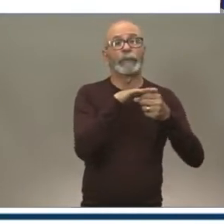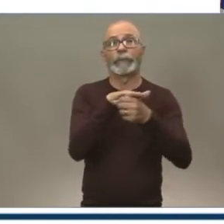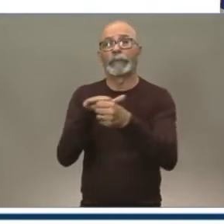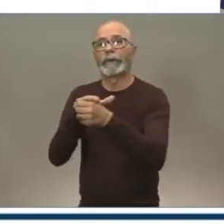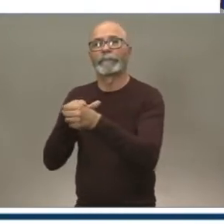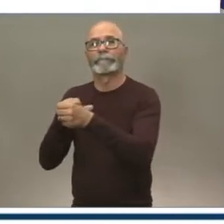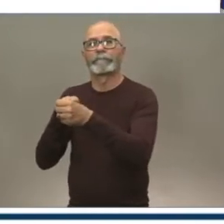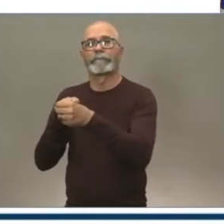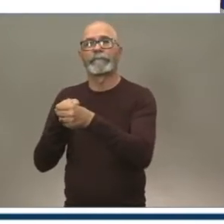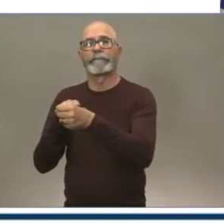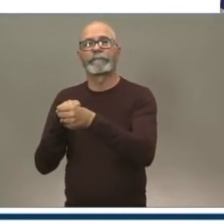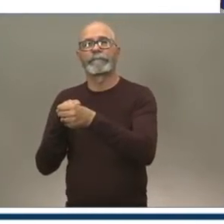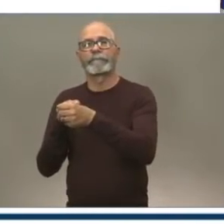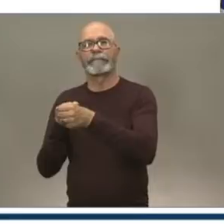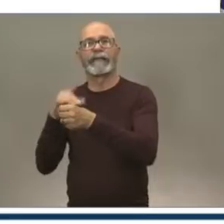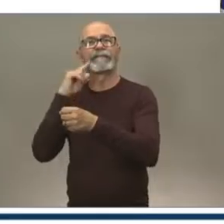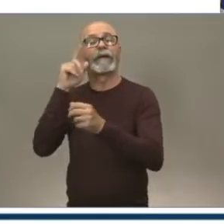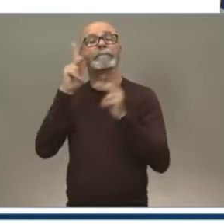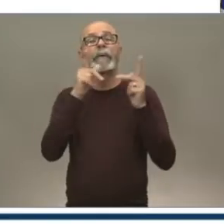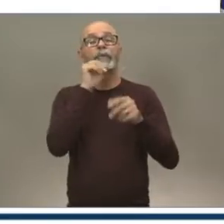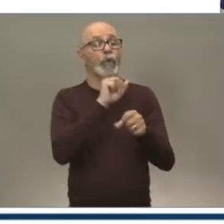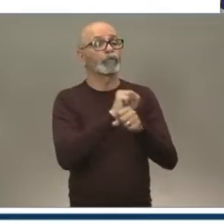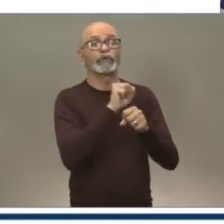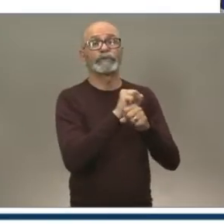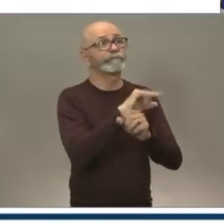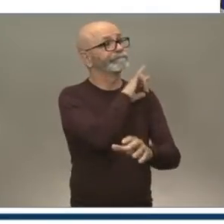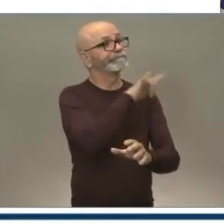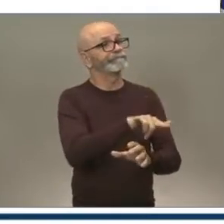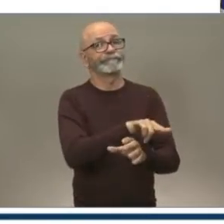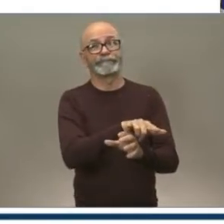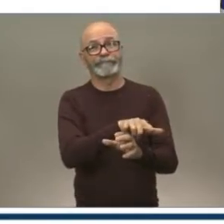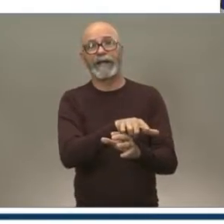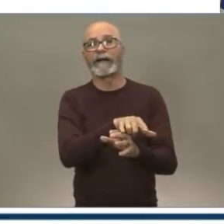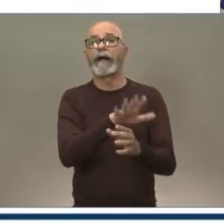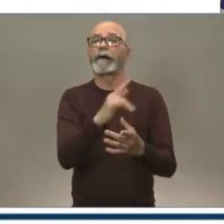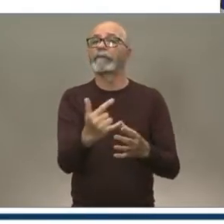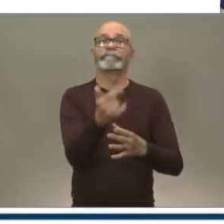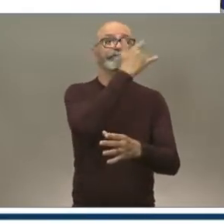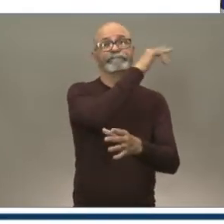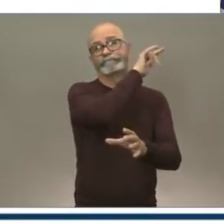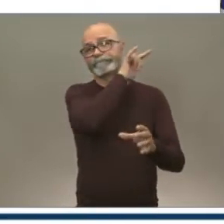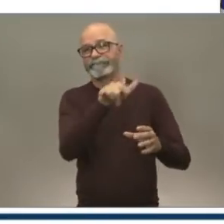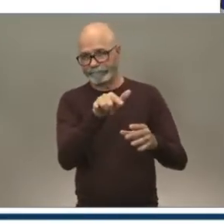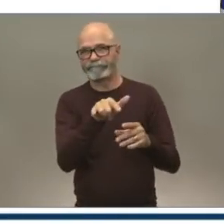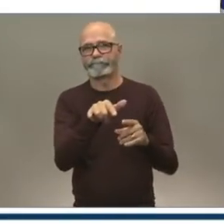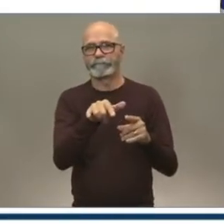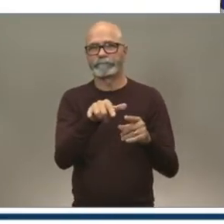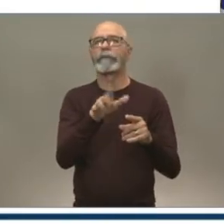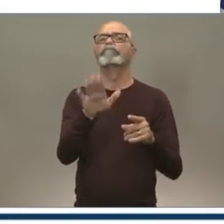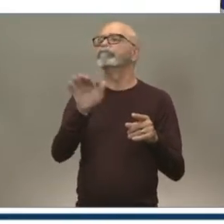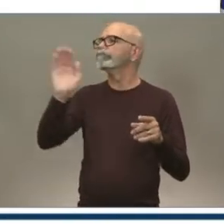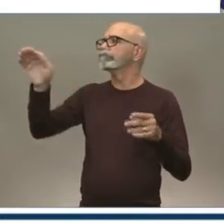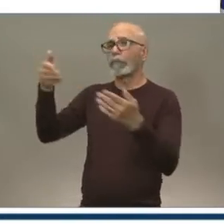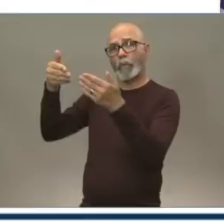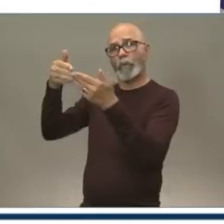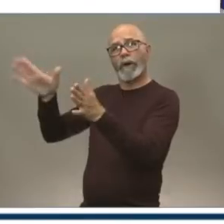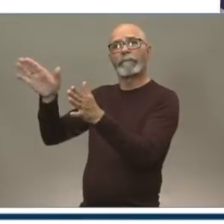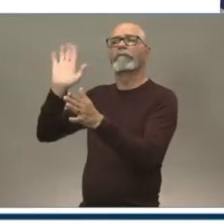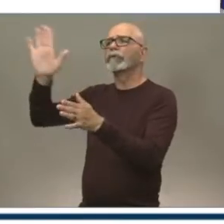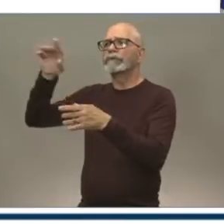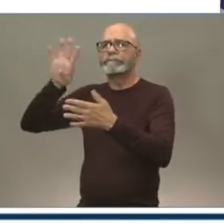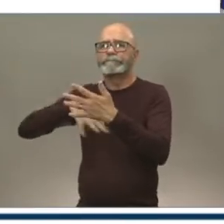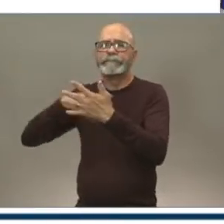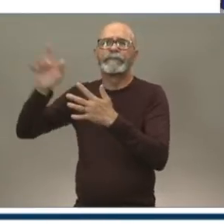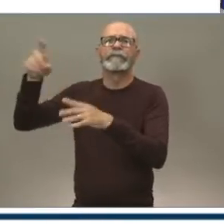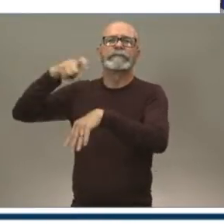workers, would be put into the general vaccination rollout as opposed to being singled out